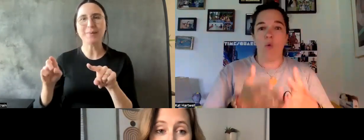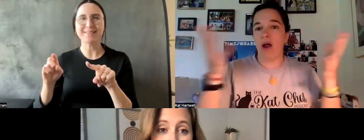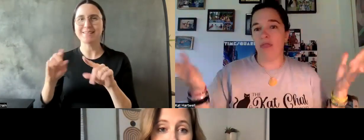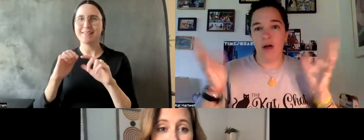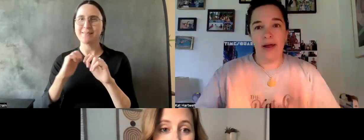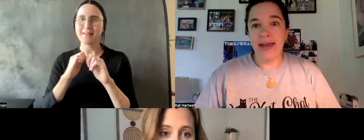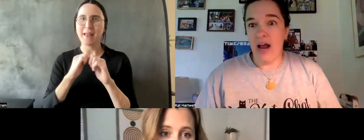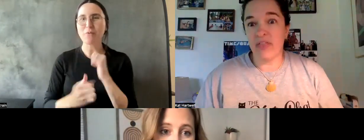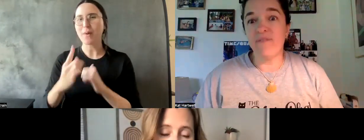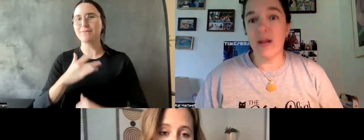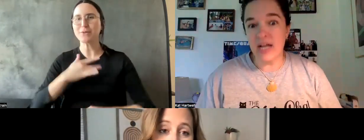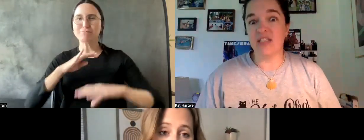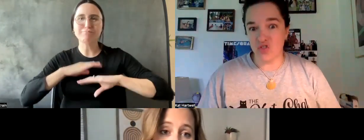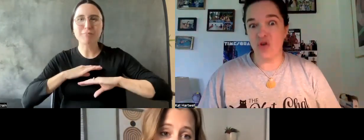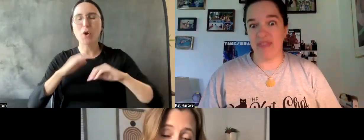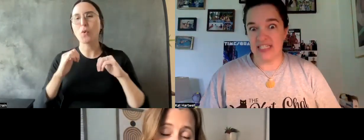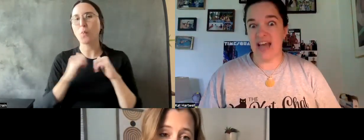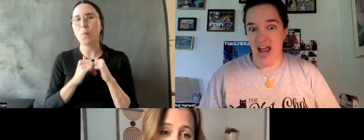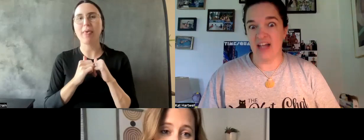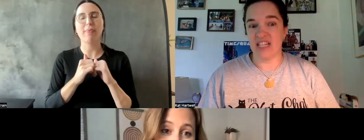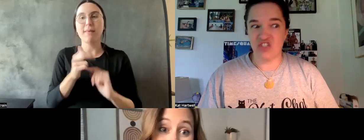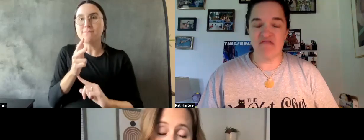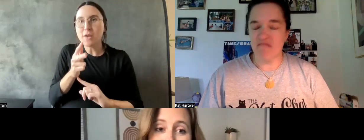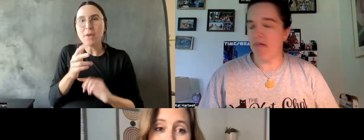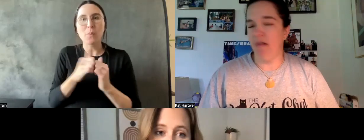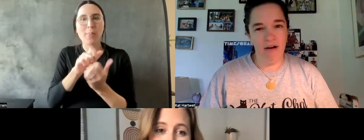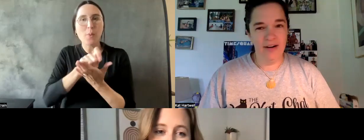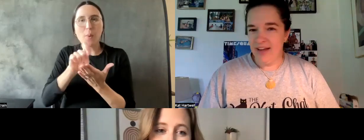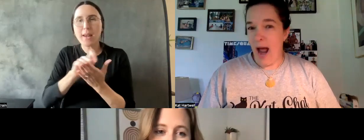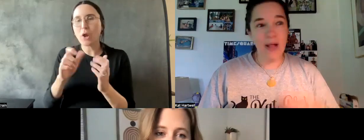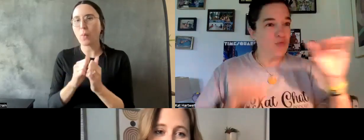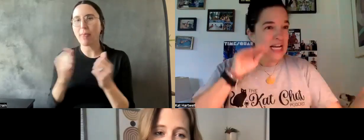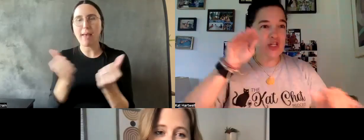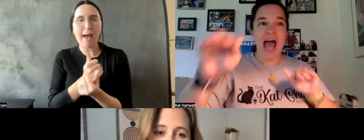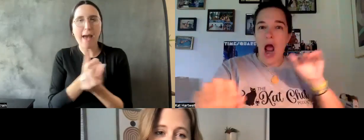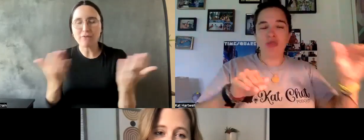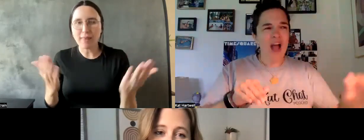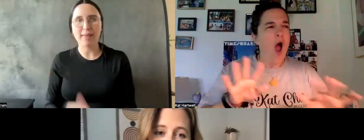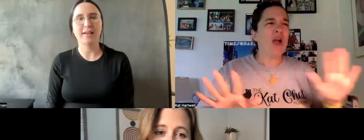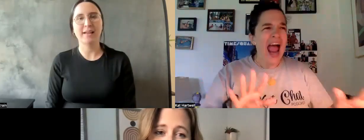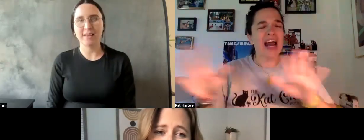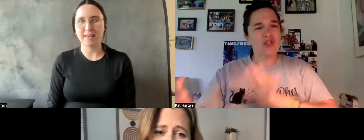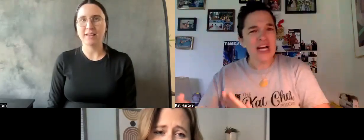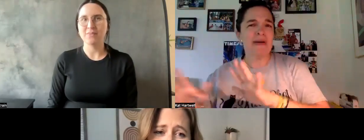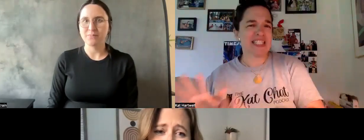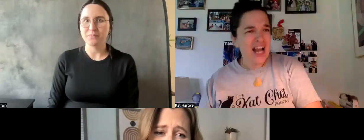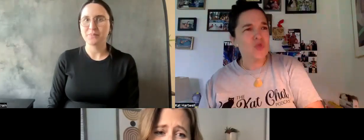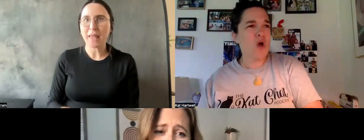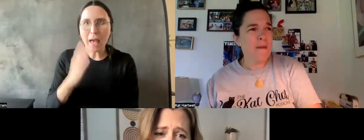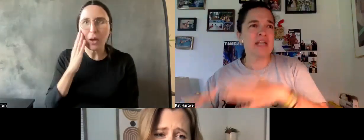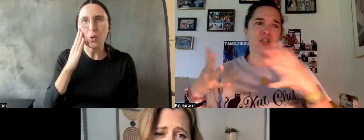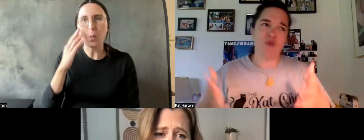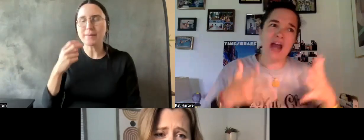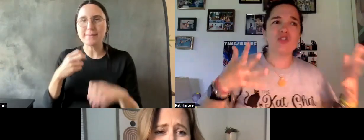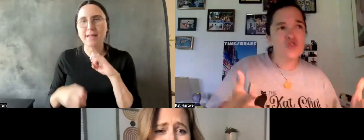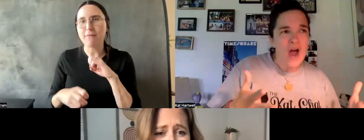filming, with the filming industry these days. It's just, I'm like reaching out, okay, I gotta check my